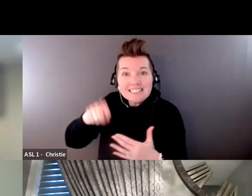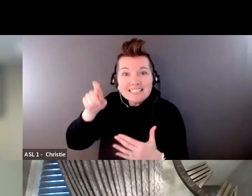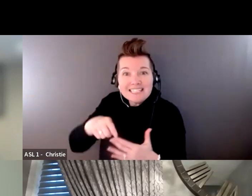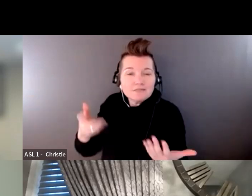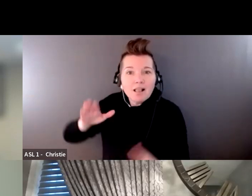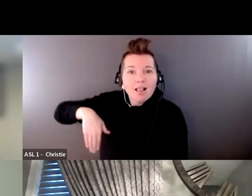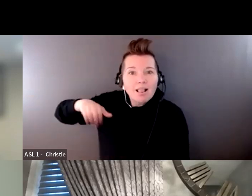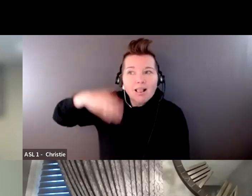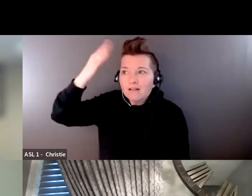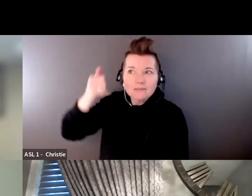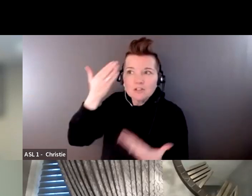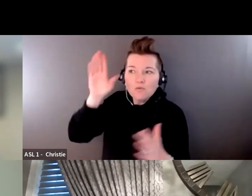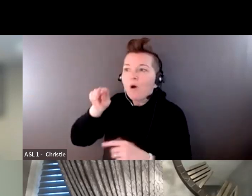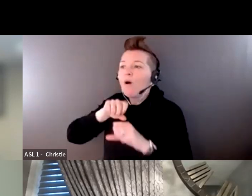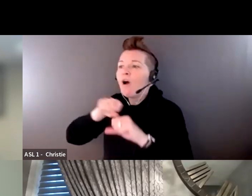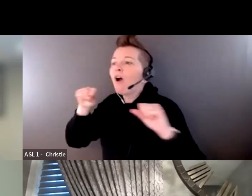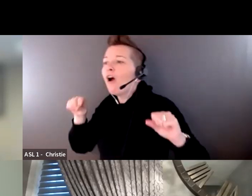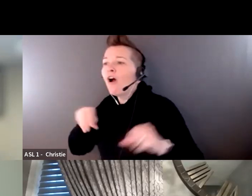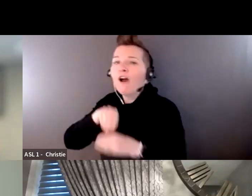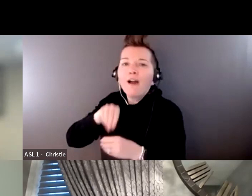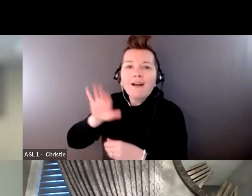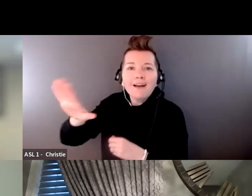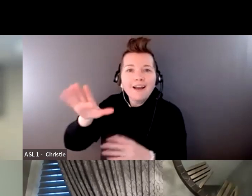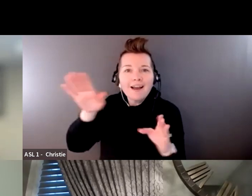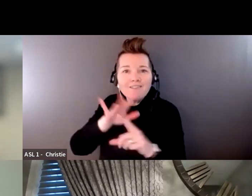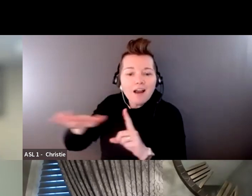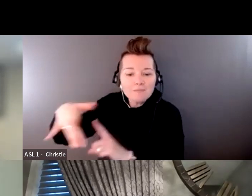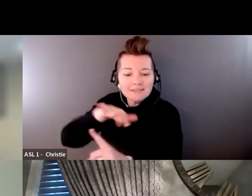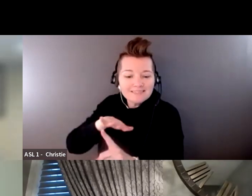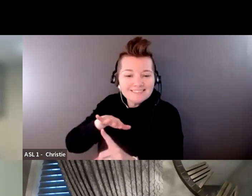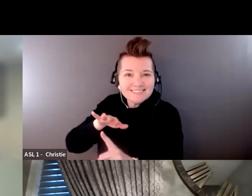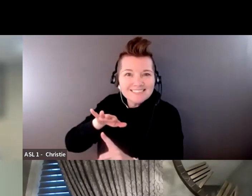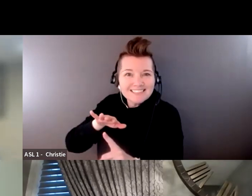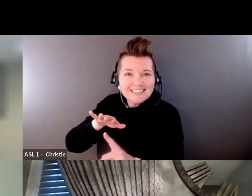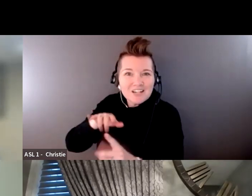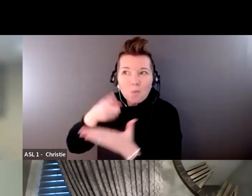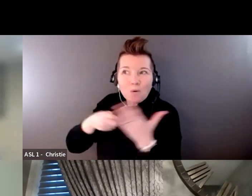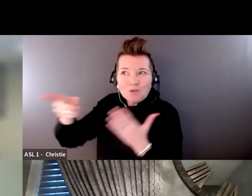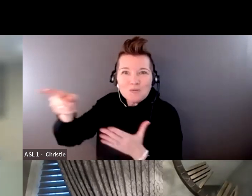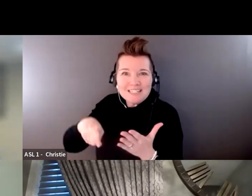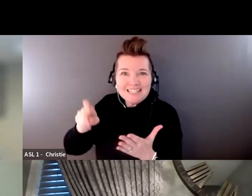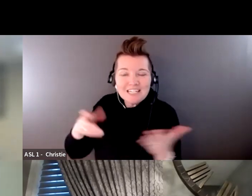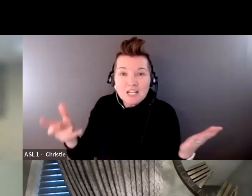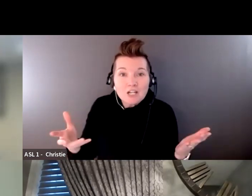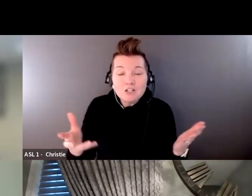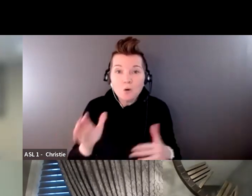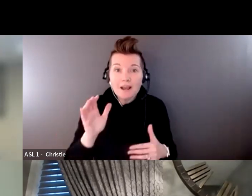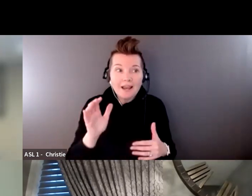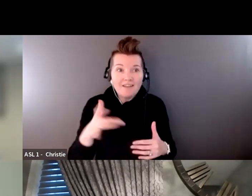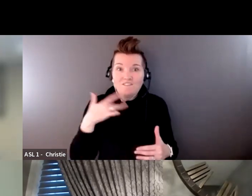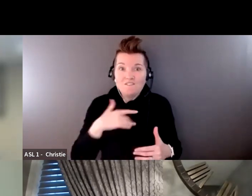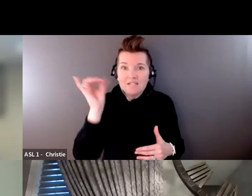comprehend the environment and the tasks that are demanded of them. So it almost calls for a mediator